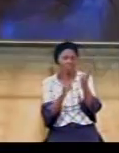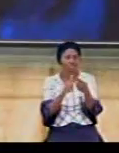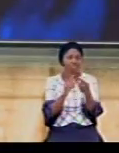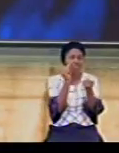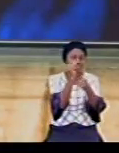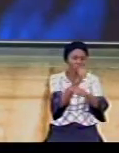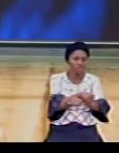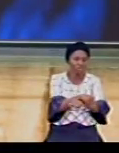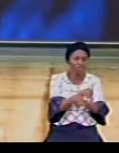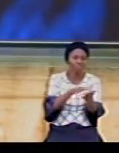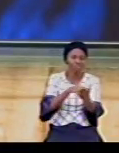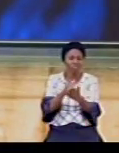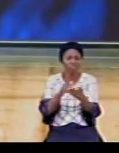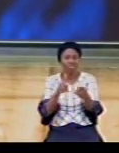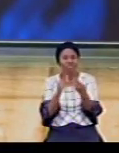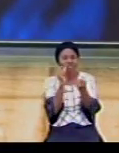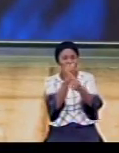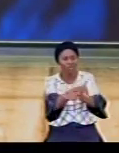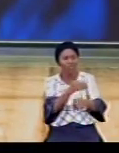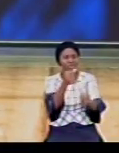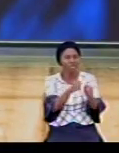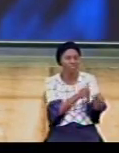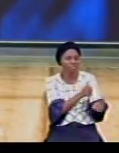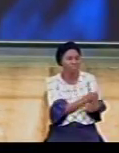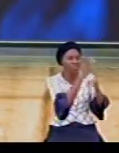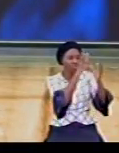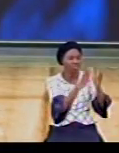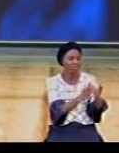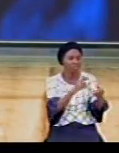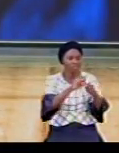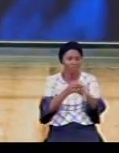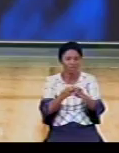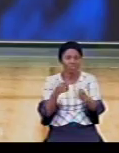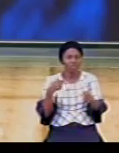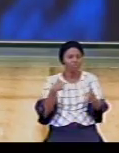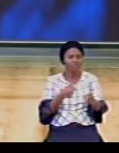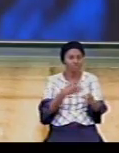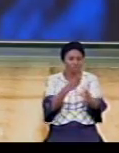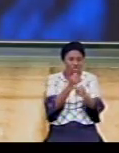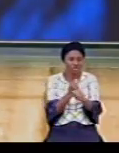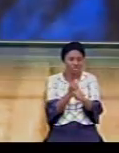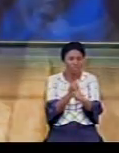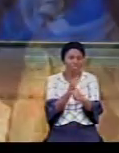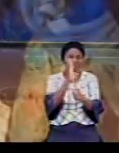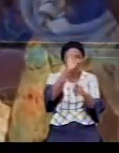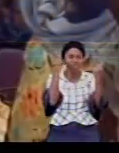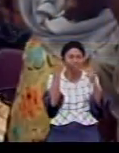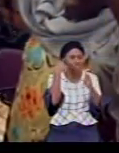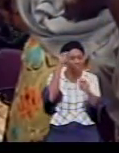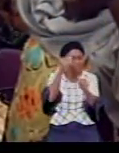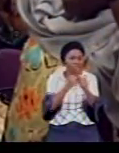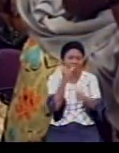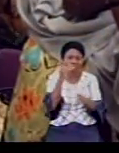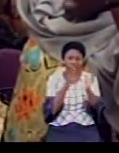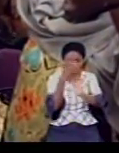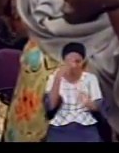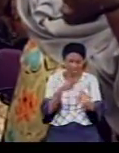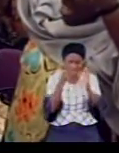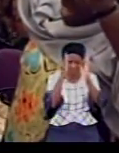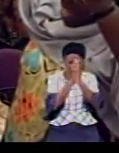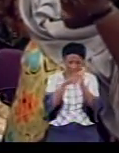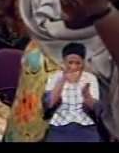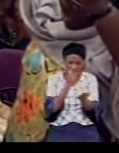And victory over every mountain. Lord, we claim the victory for everyone in Jesus' name.